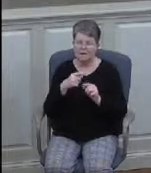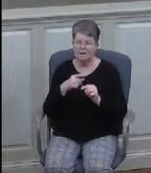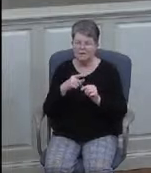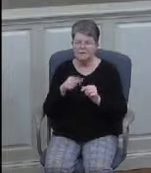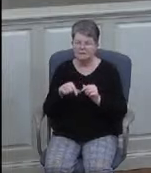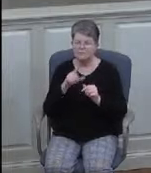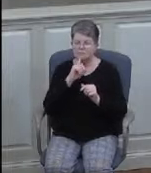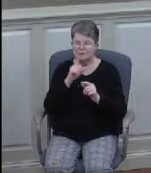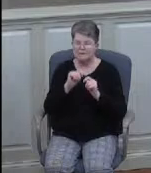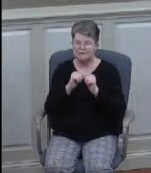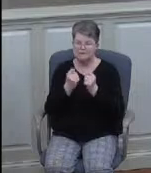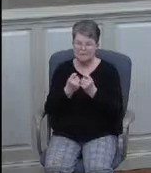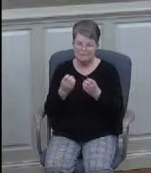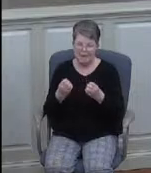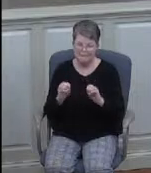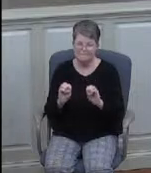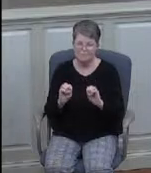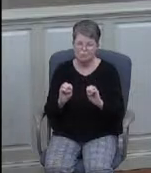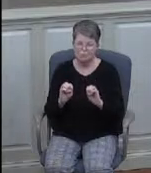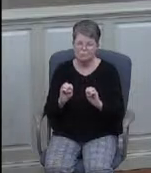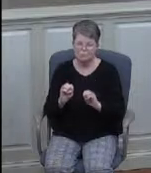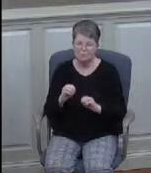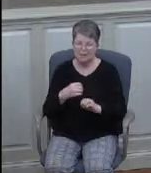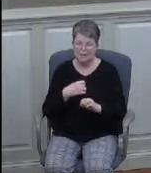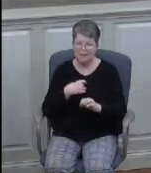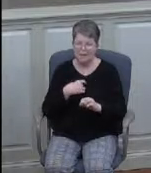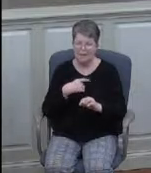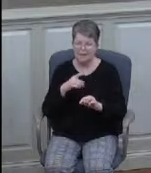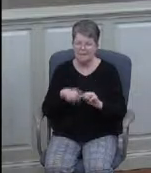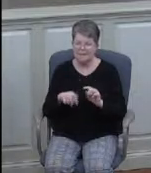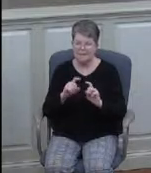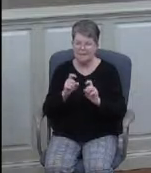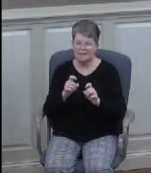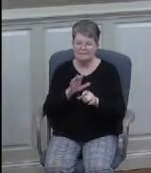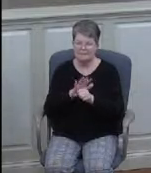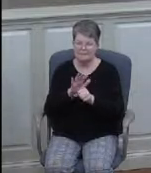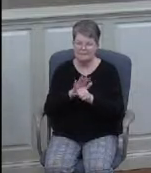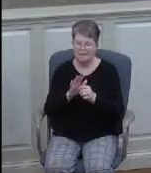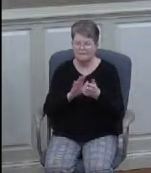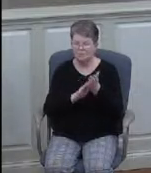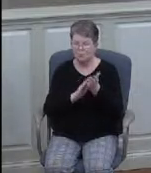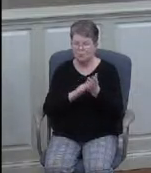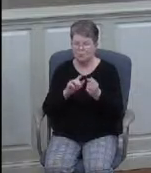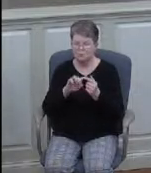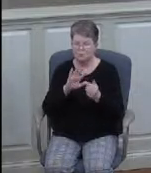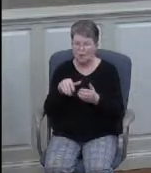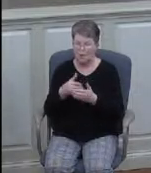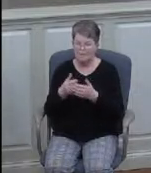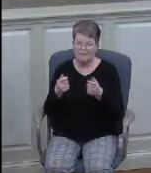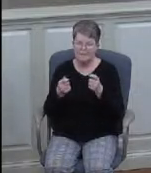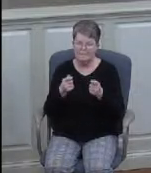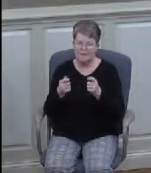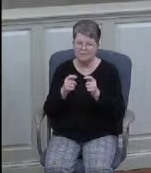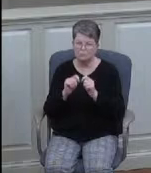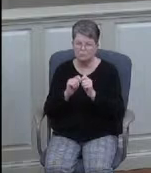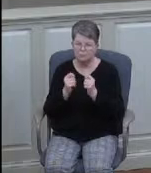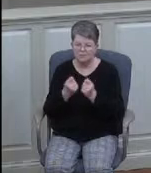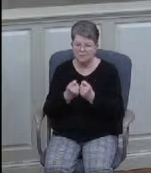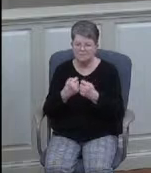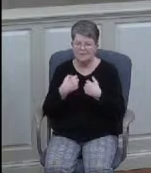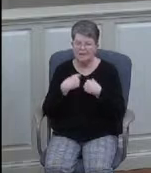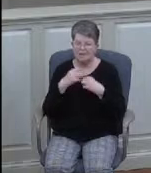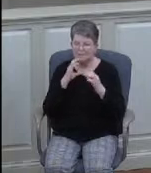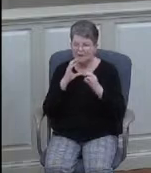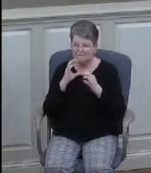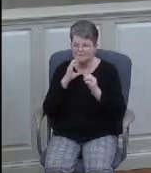is a team effort. You know, and I can't give enough kudos to all of our management team to really help in with this, because I've had conversations with all